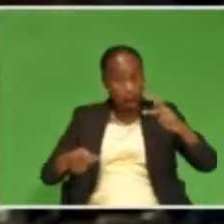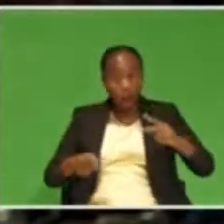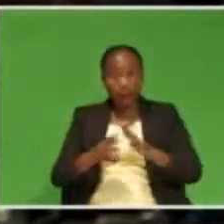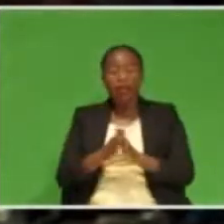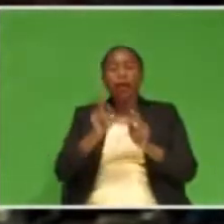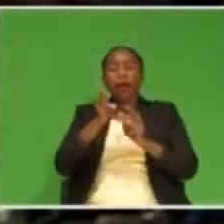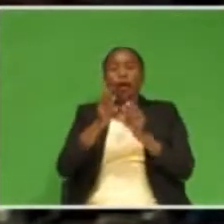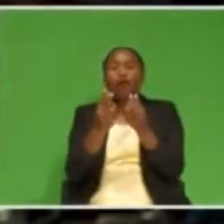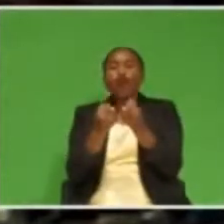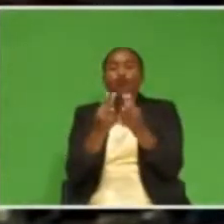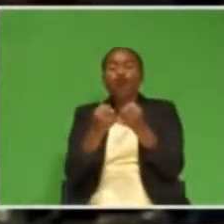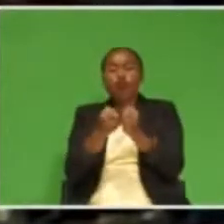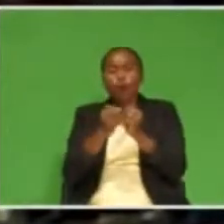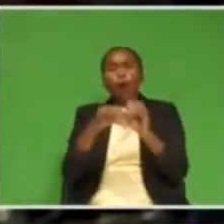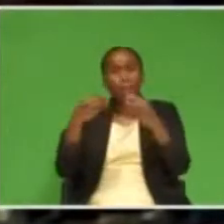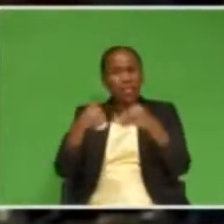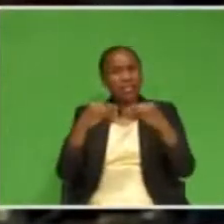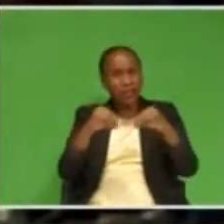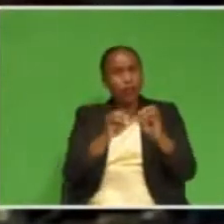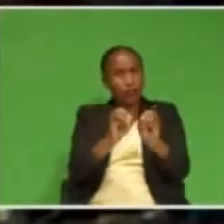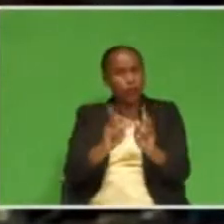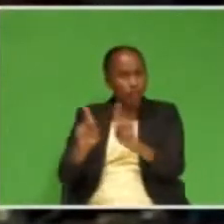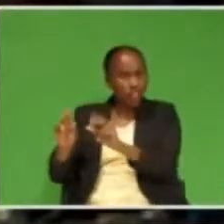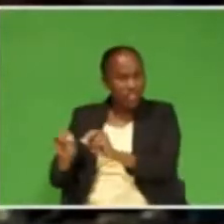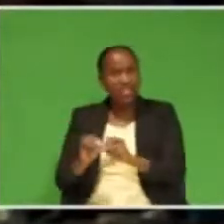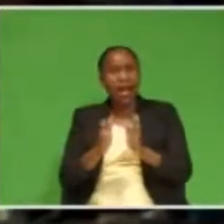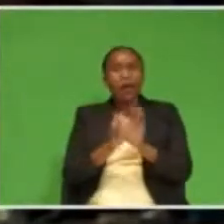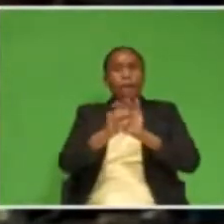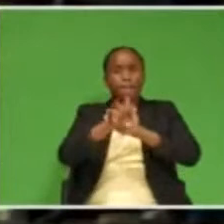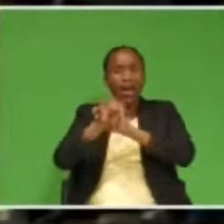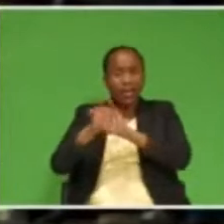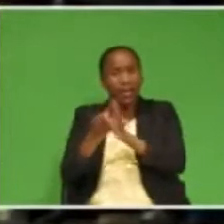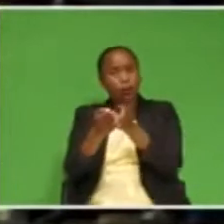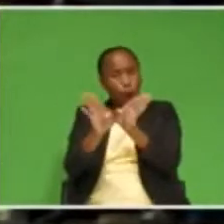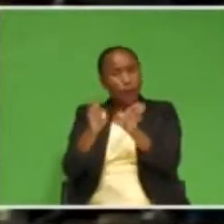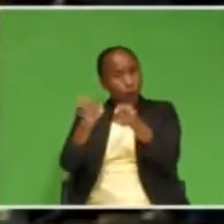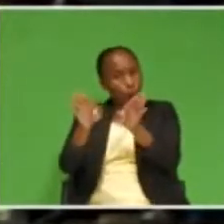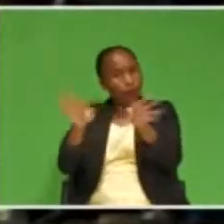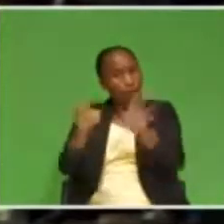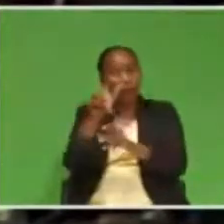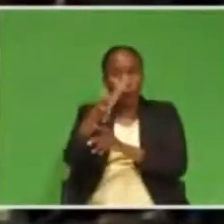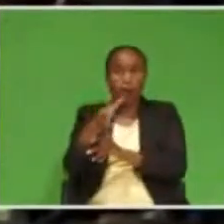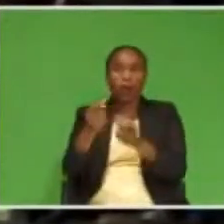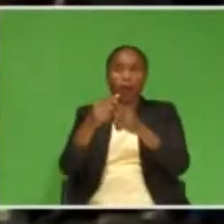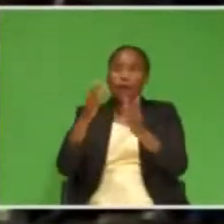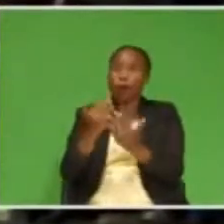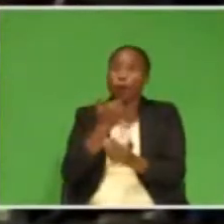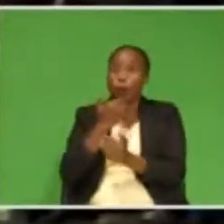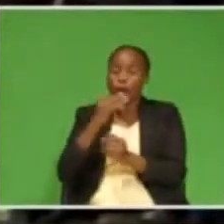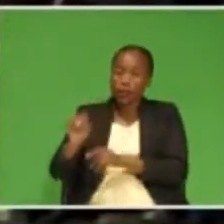up new frontiers and markets for our South African companies.